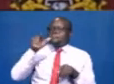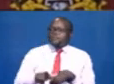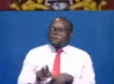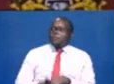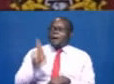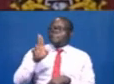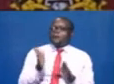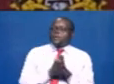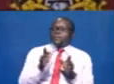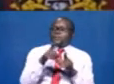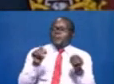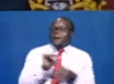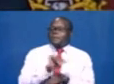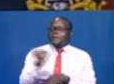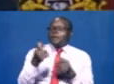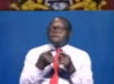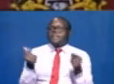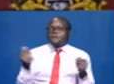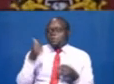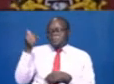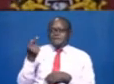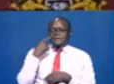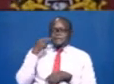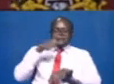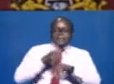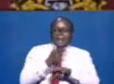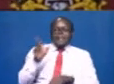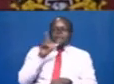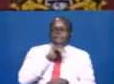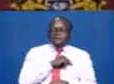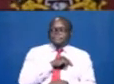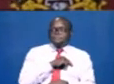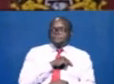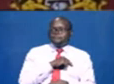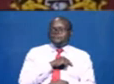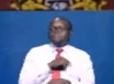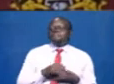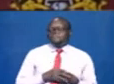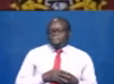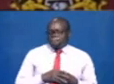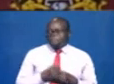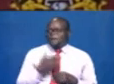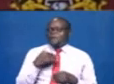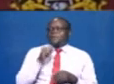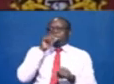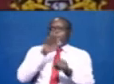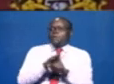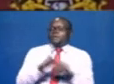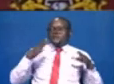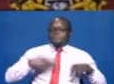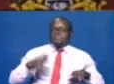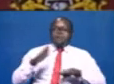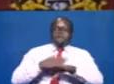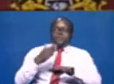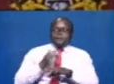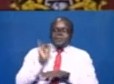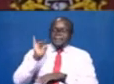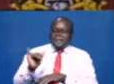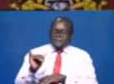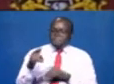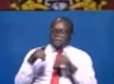those few remarks, Honorable Speaker, because I can see time is passing, I want to promise the people of Kikuyu that, as I have